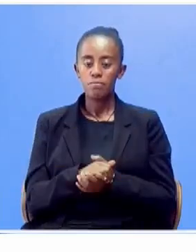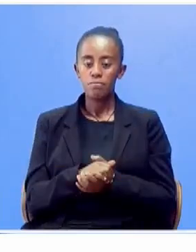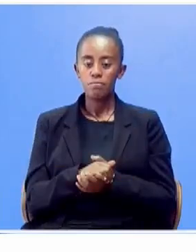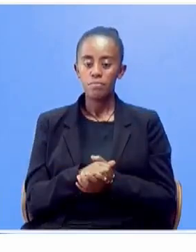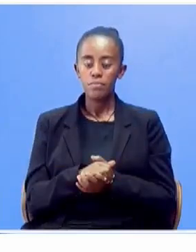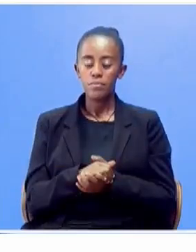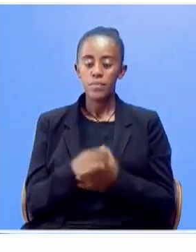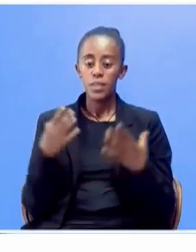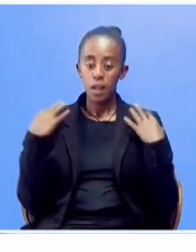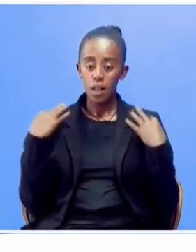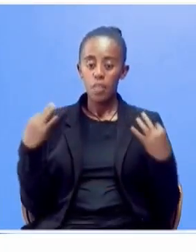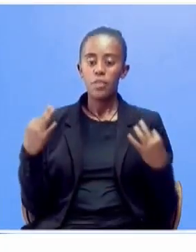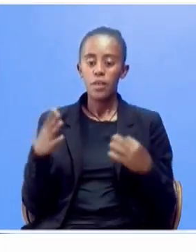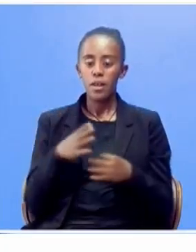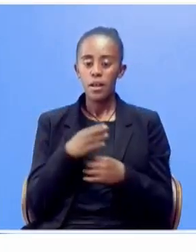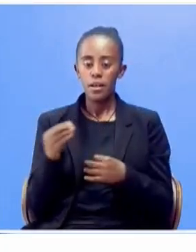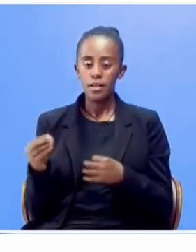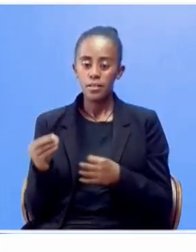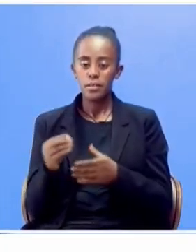and